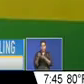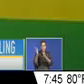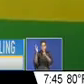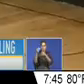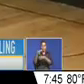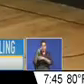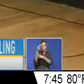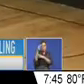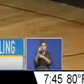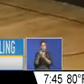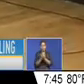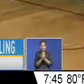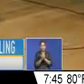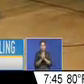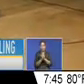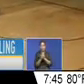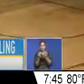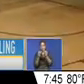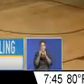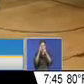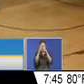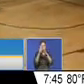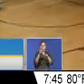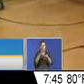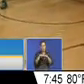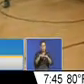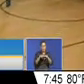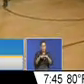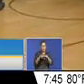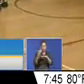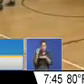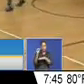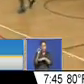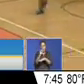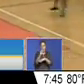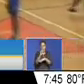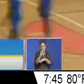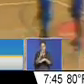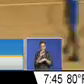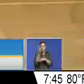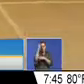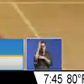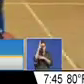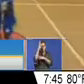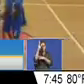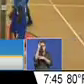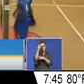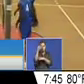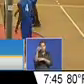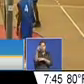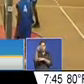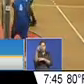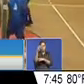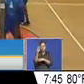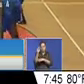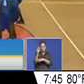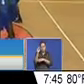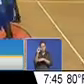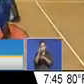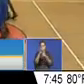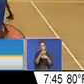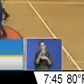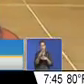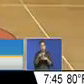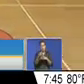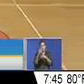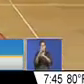is very high. More volleyball news this time from the GSSA on the senior boys side. The Government High School Magic head into the playoffs as the